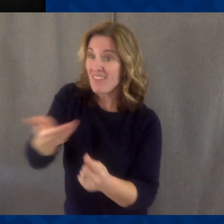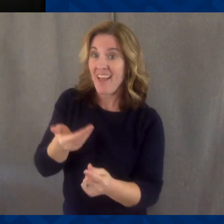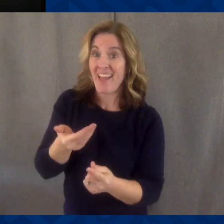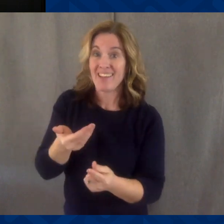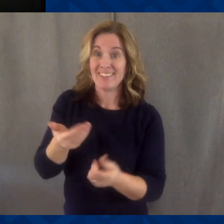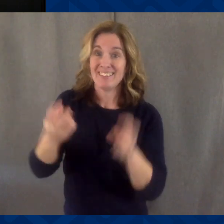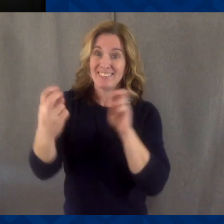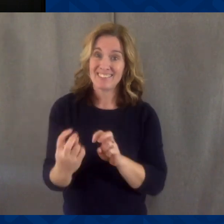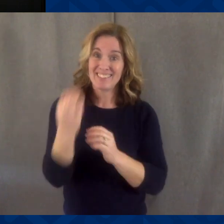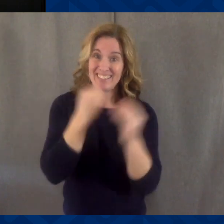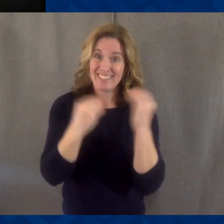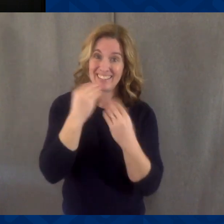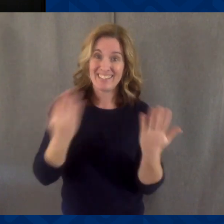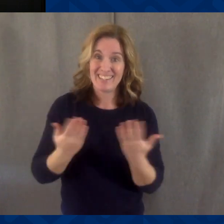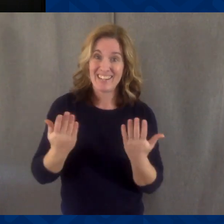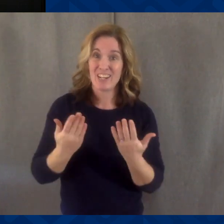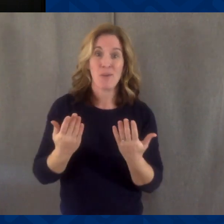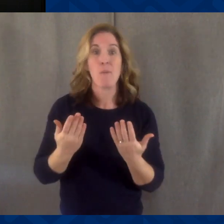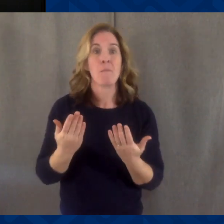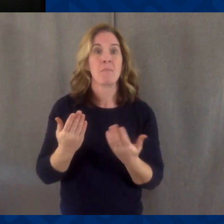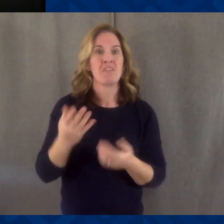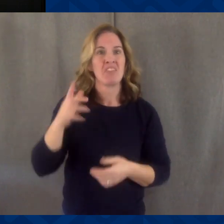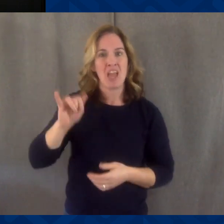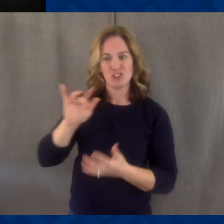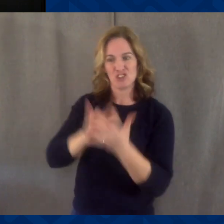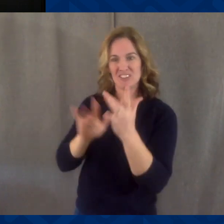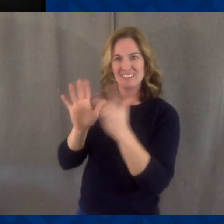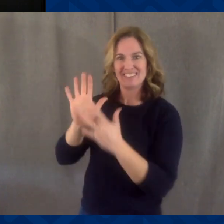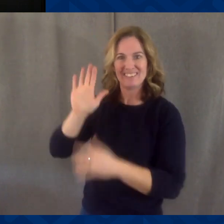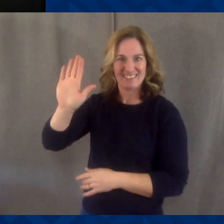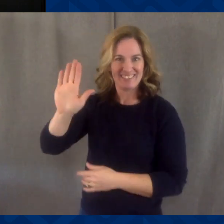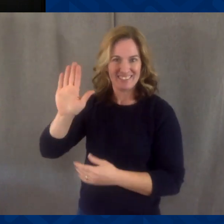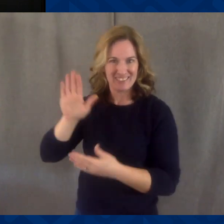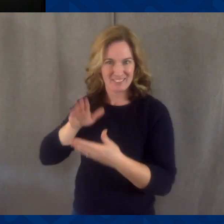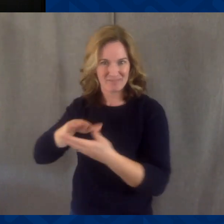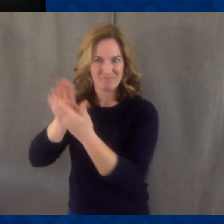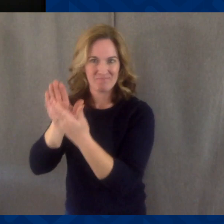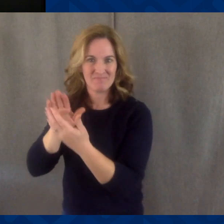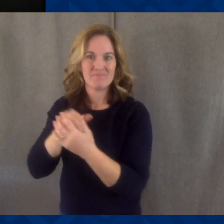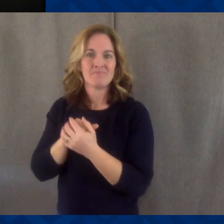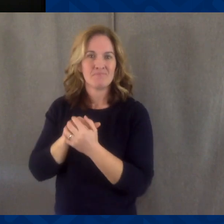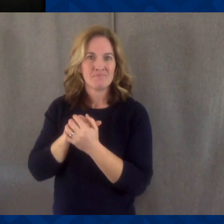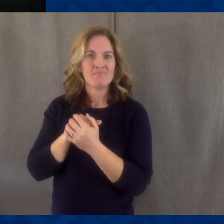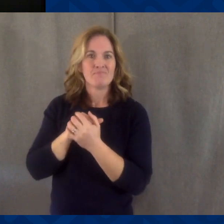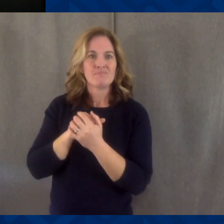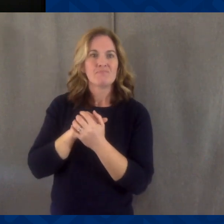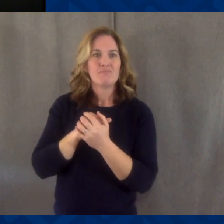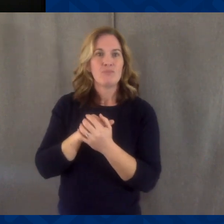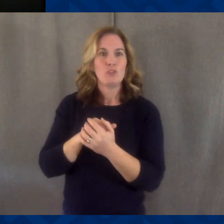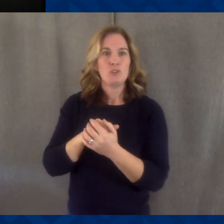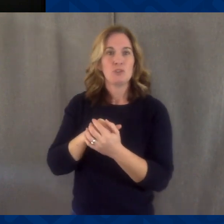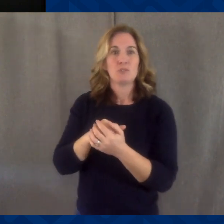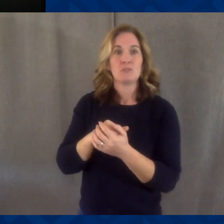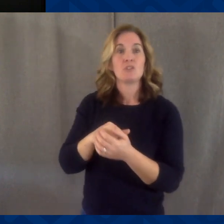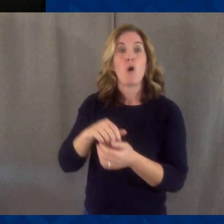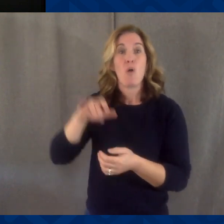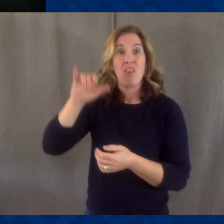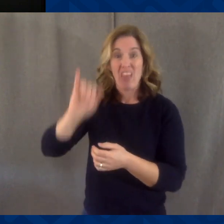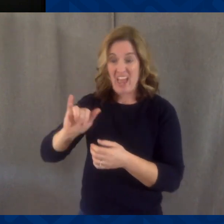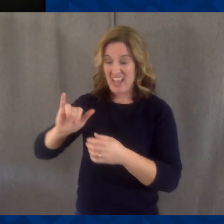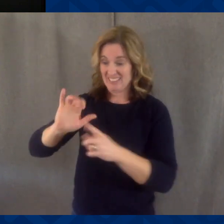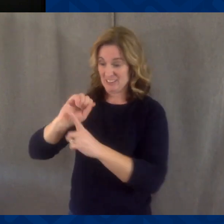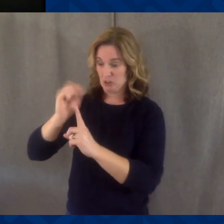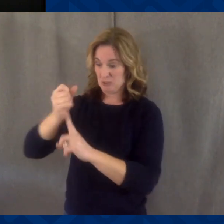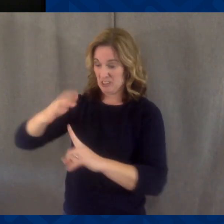But that seems to be what Jesus is doing here. And so it's into that space that Jesus tells these